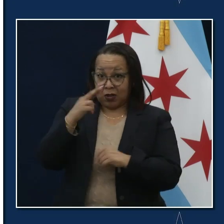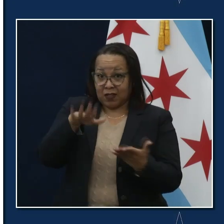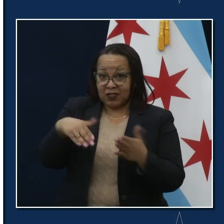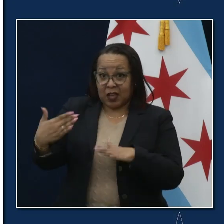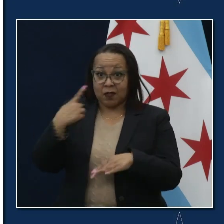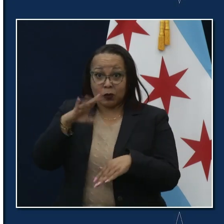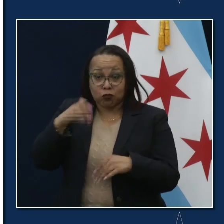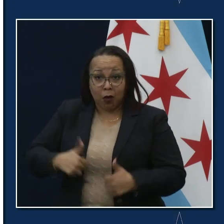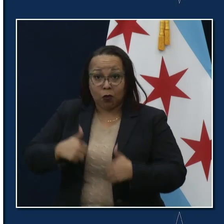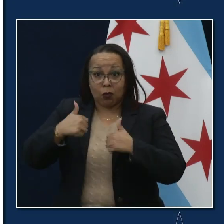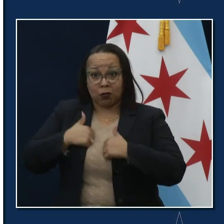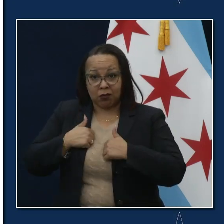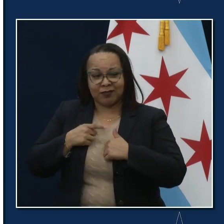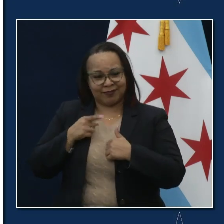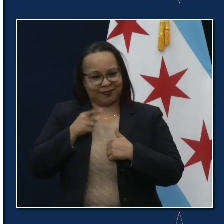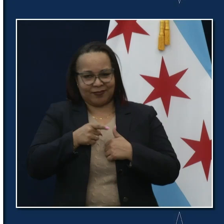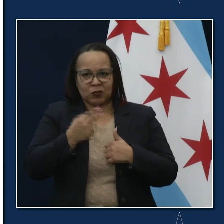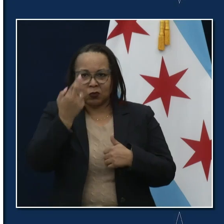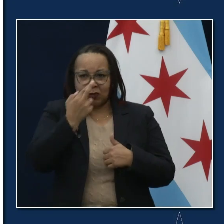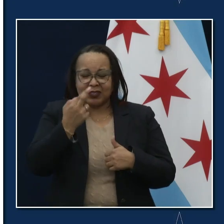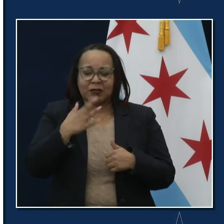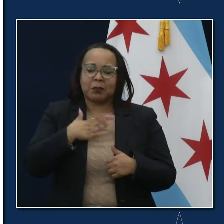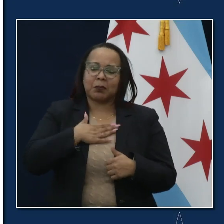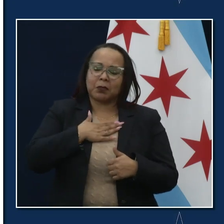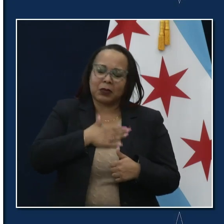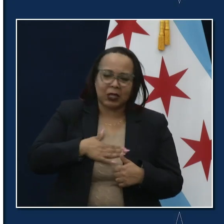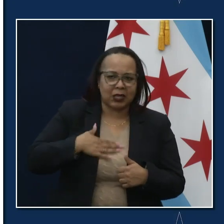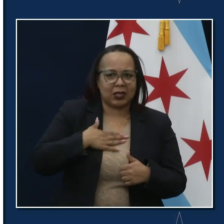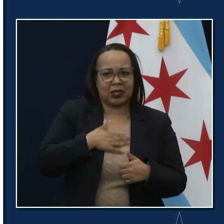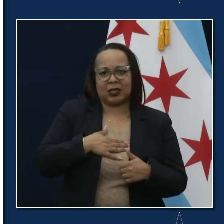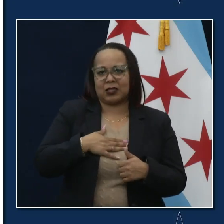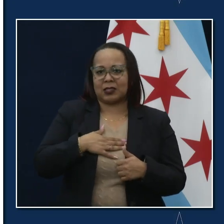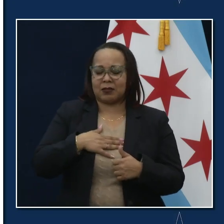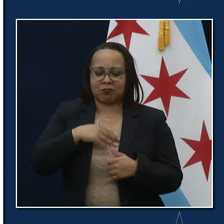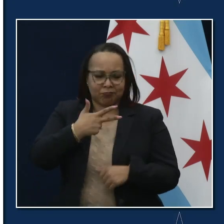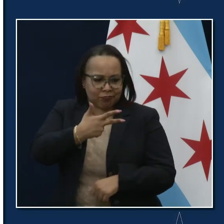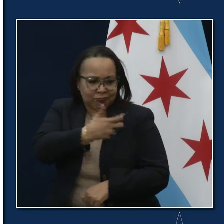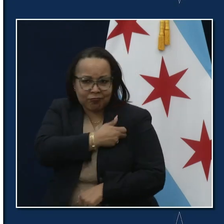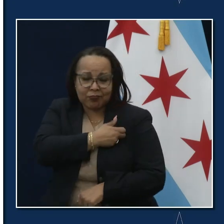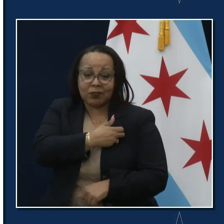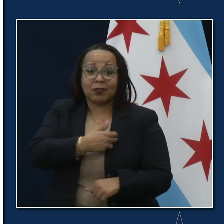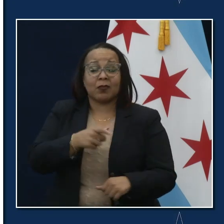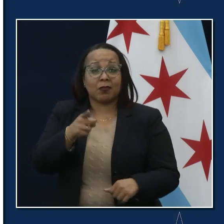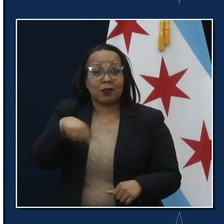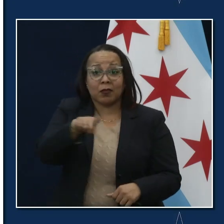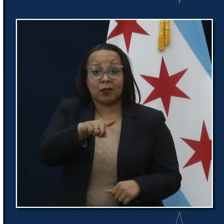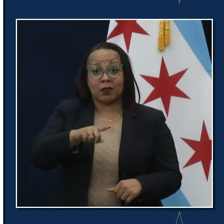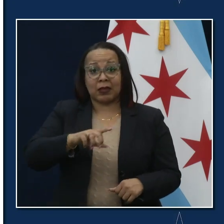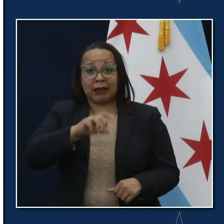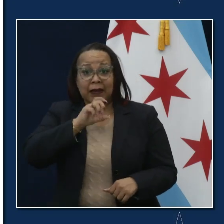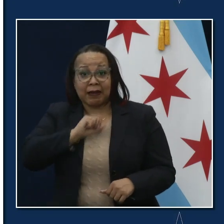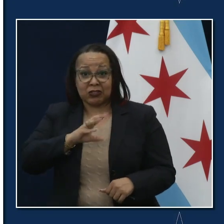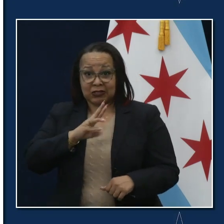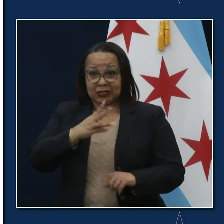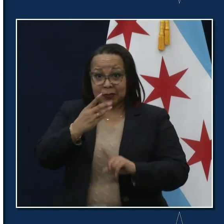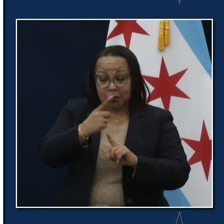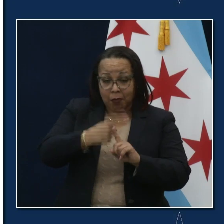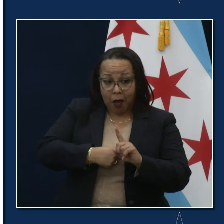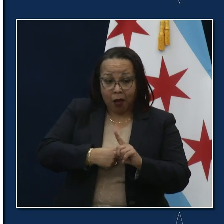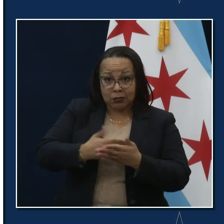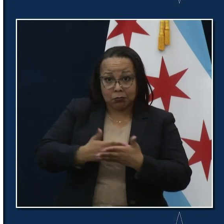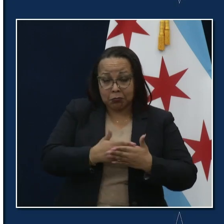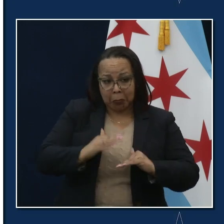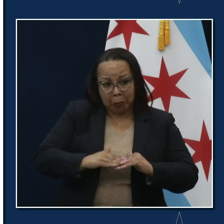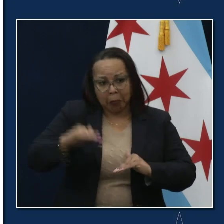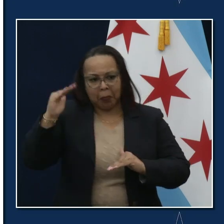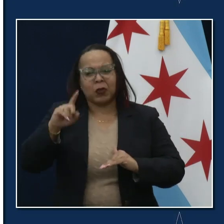for Chicagoans. So please come up to date. Everybody over the age of 6 months